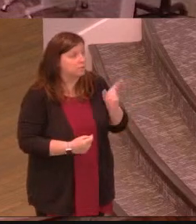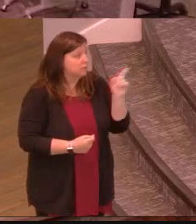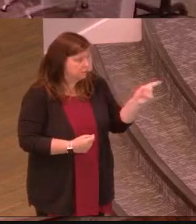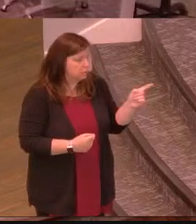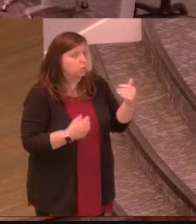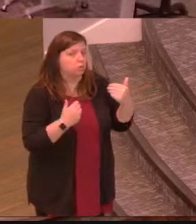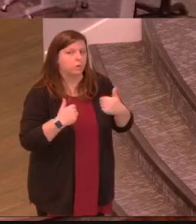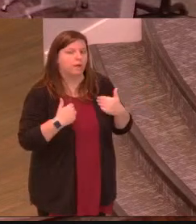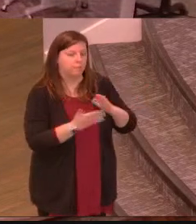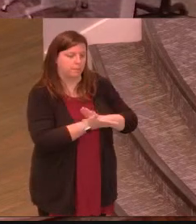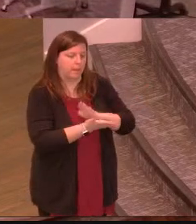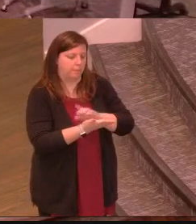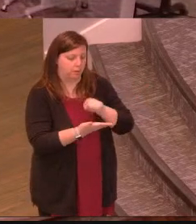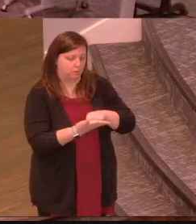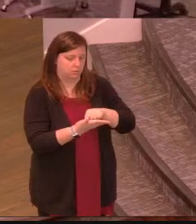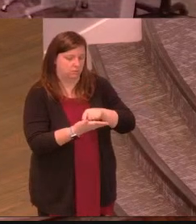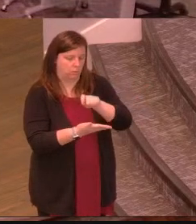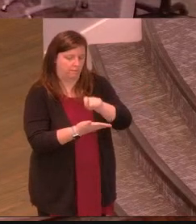some boxes.